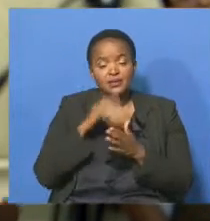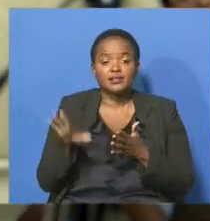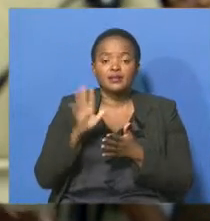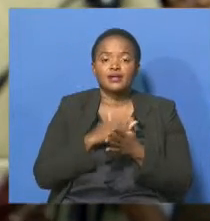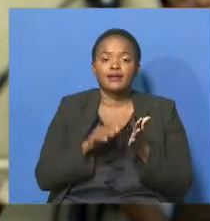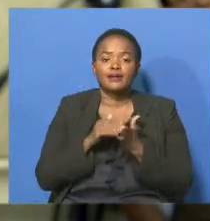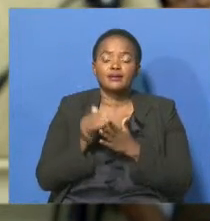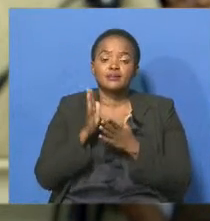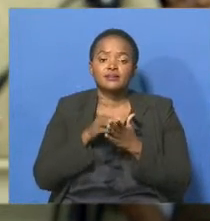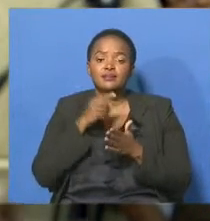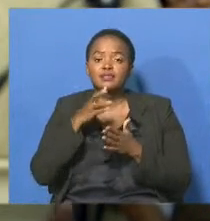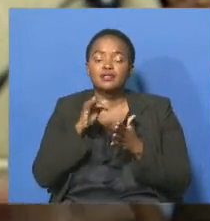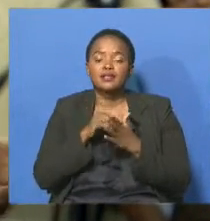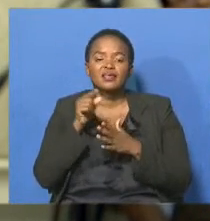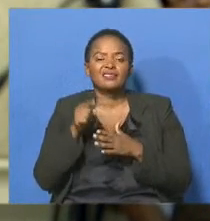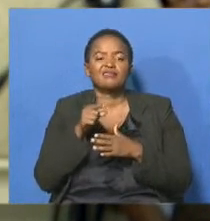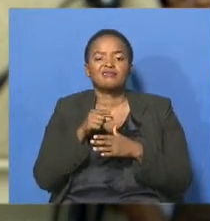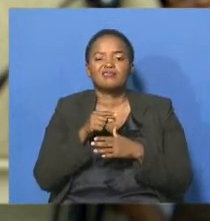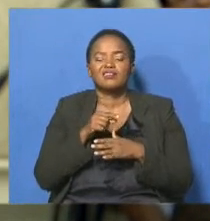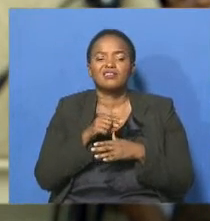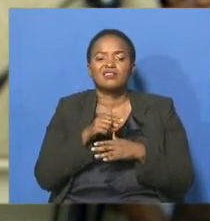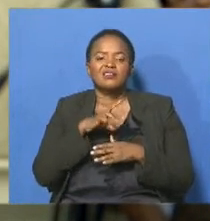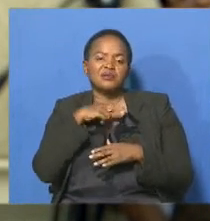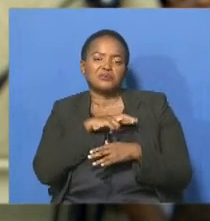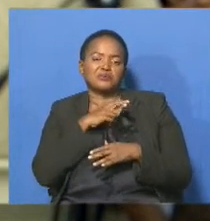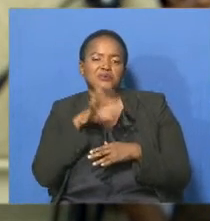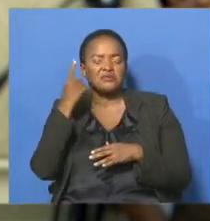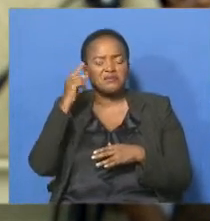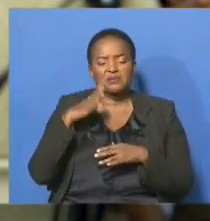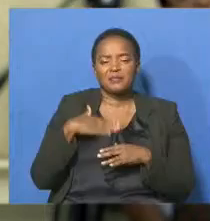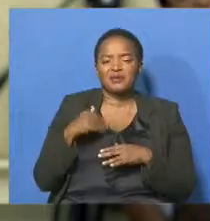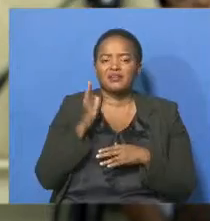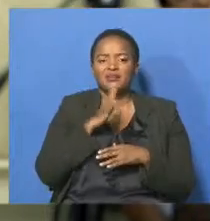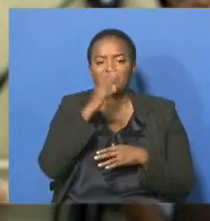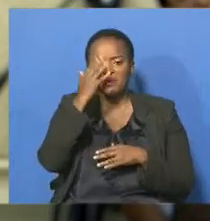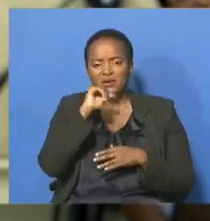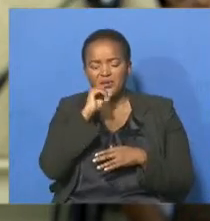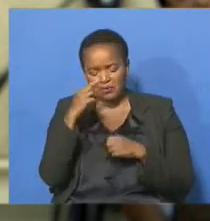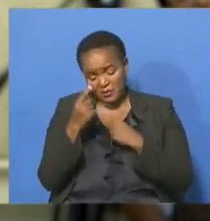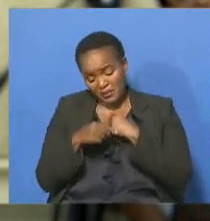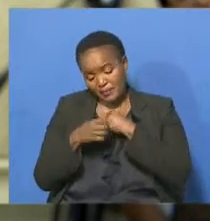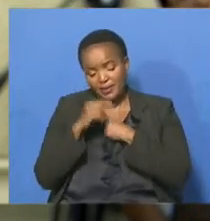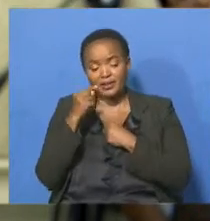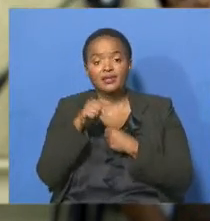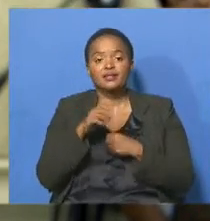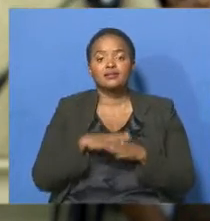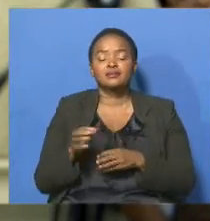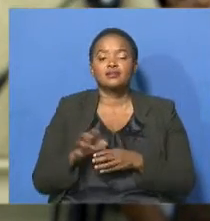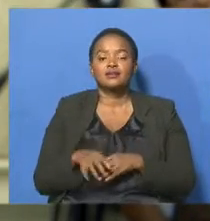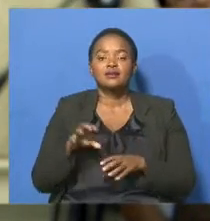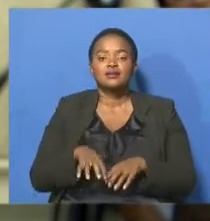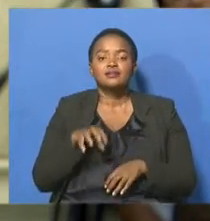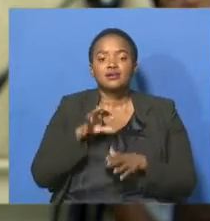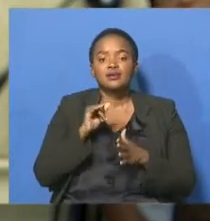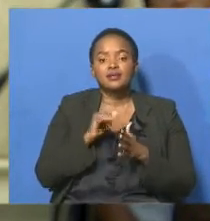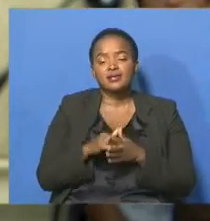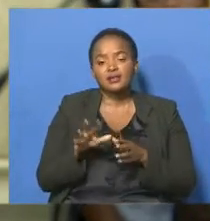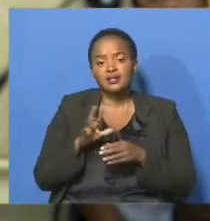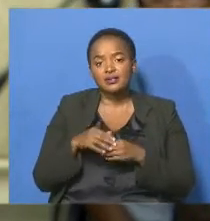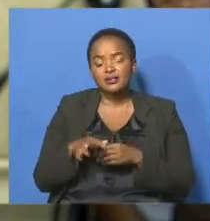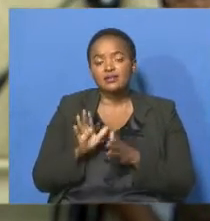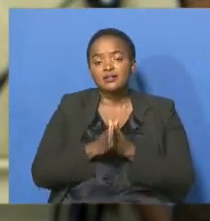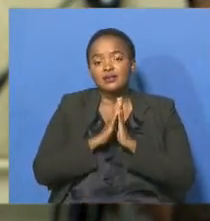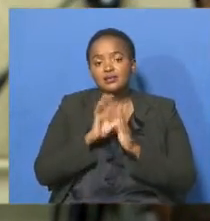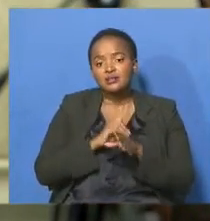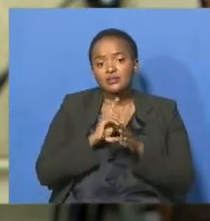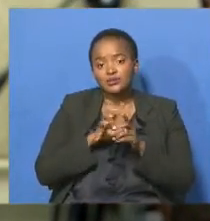a re ngwana yo nkgakgaletsong puisitse mahoko a sa siamang mo kgwathise kgosi ha ke mo tsaya ke neelanga doctora gore a mo ntšhekele gore